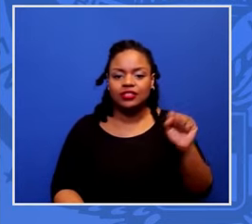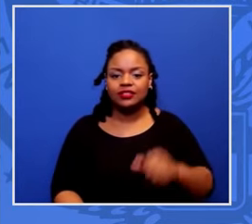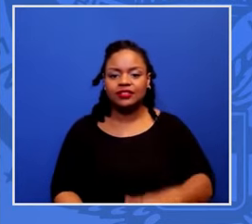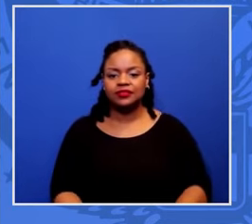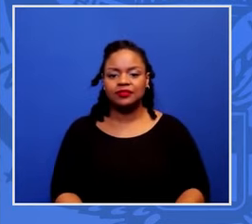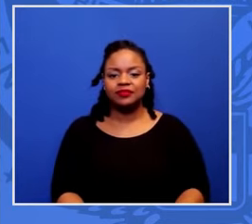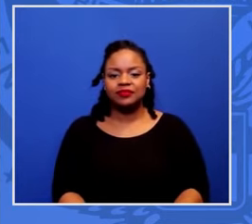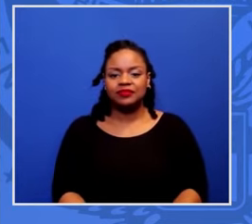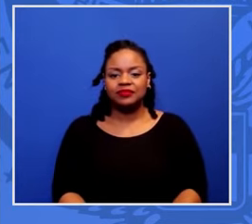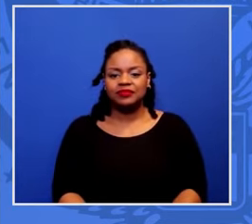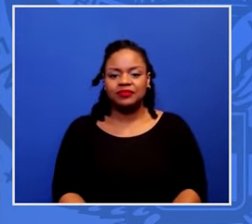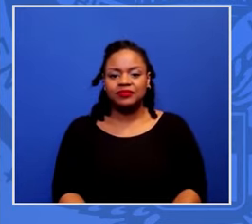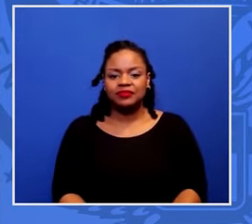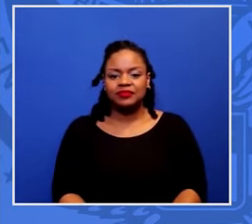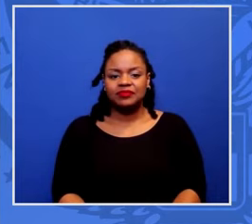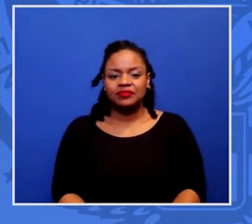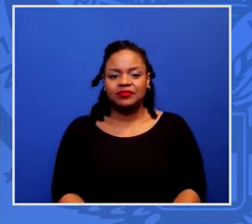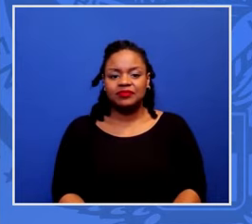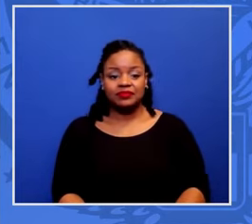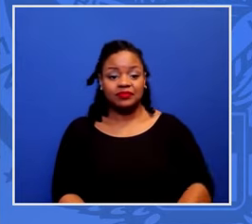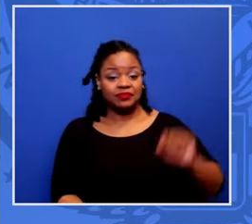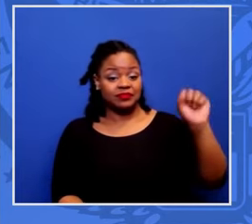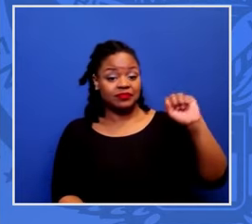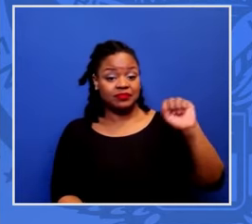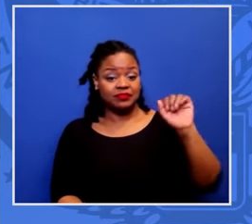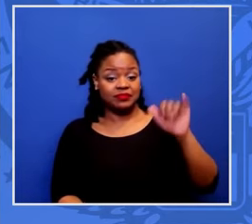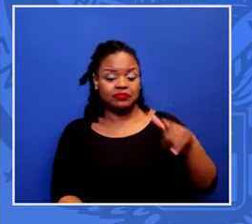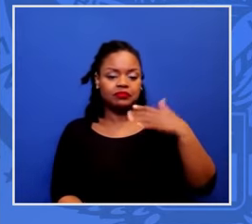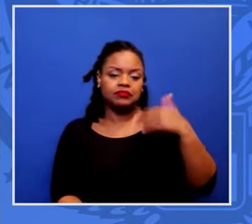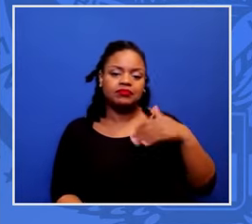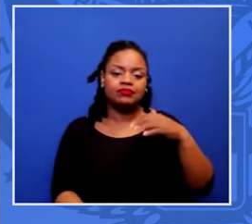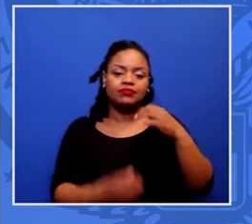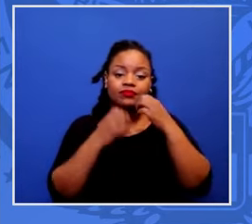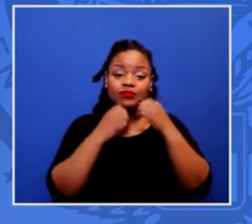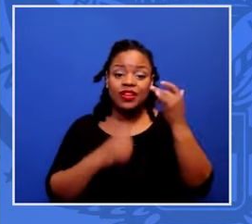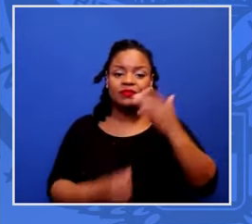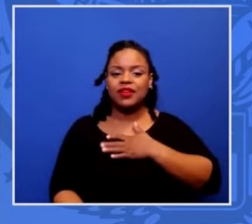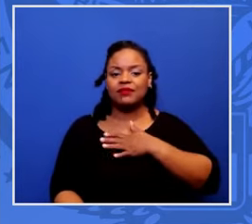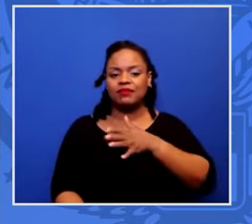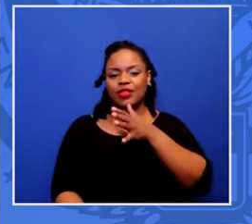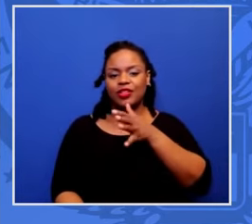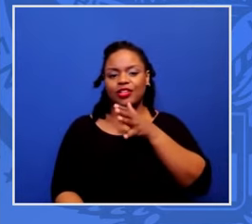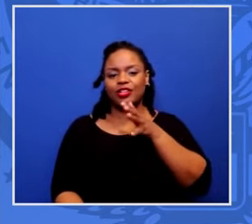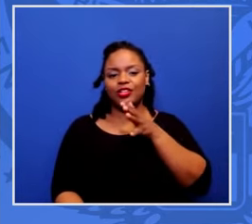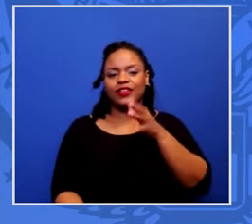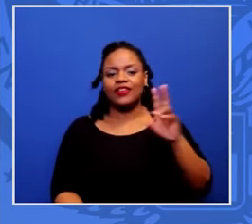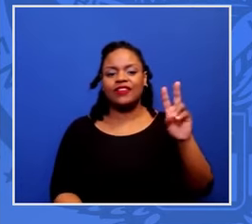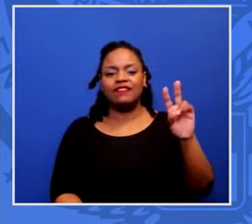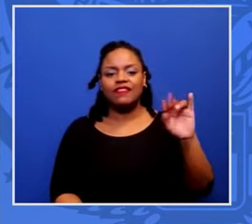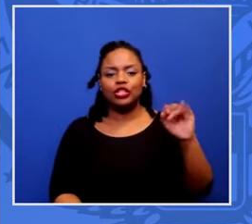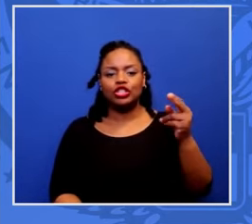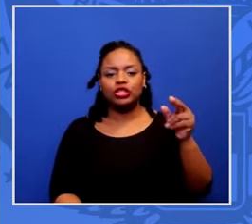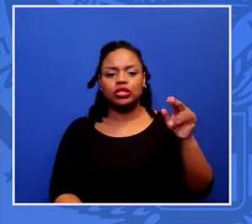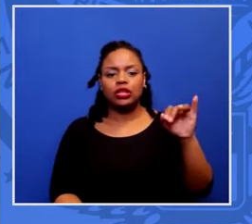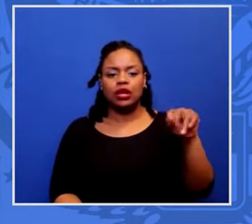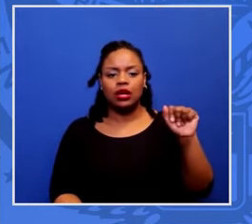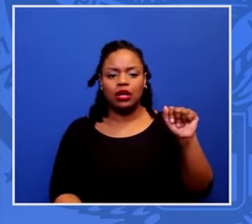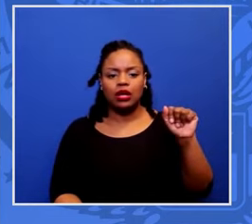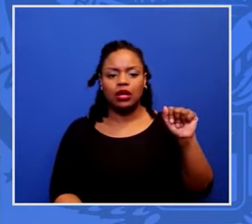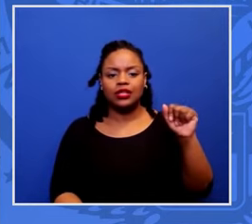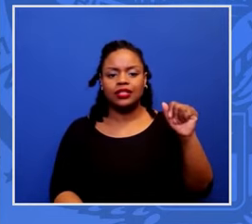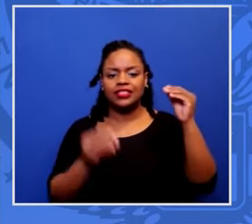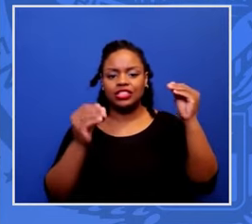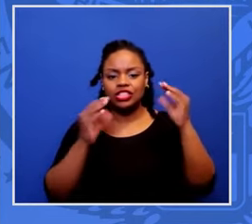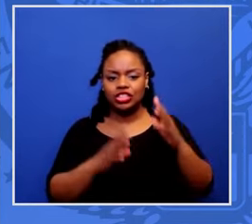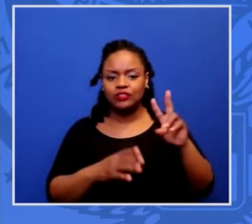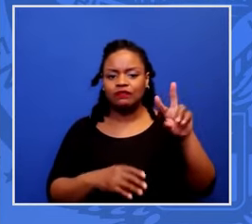Virginia, who was a public school teacher for 35 years. Like Mackenzie and Dr. Jill Biden, she was also